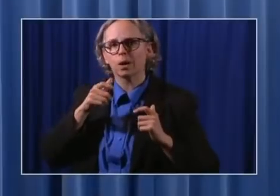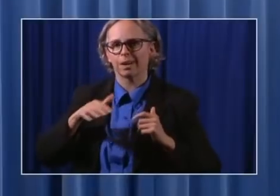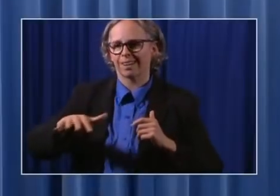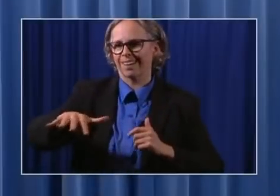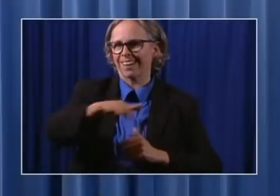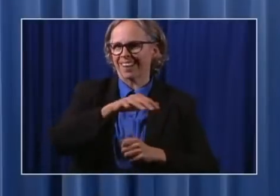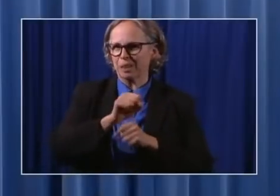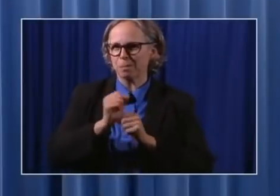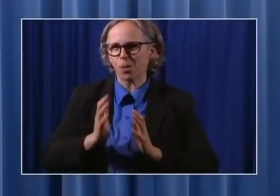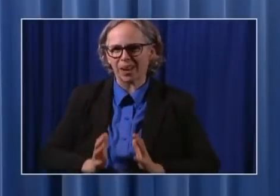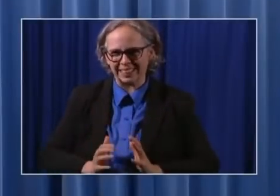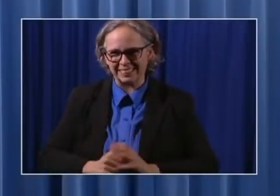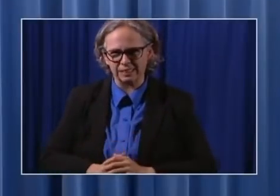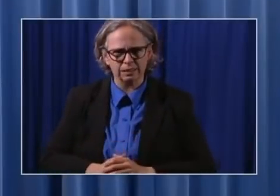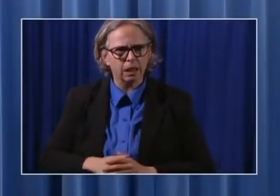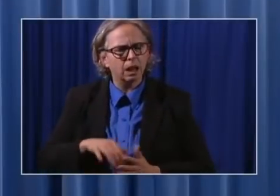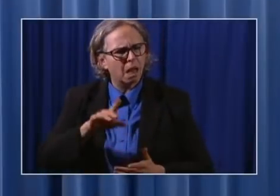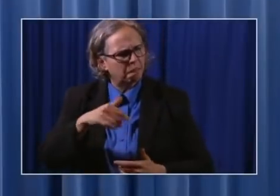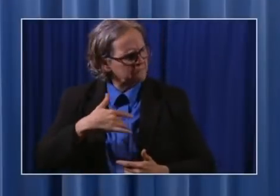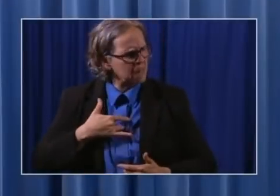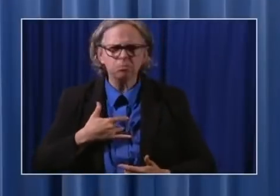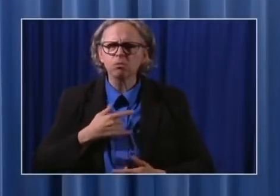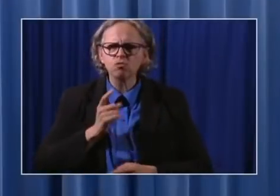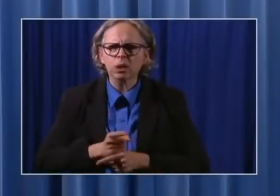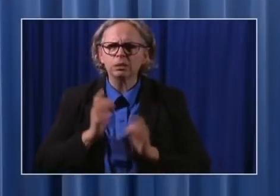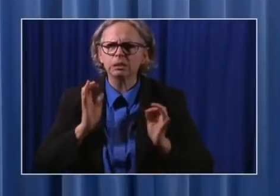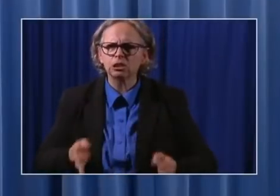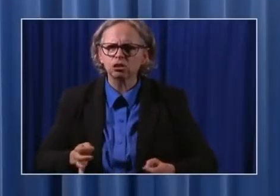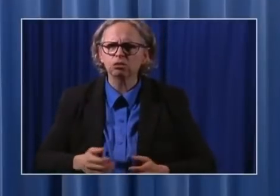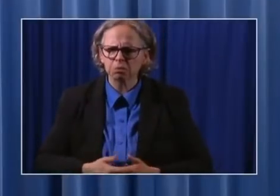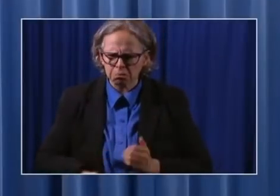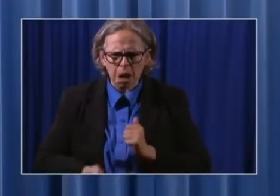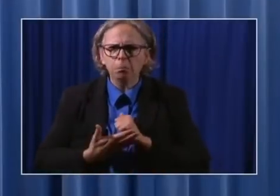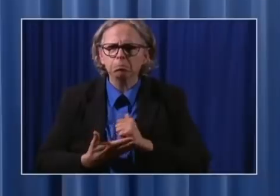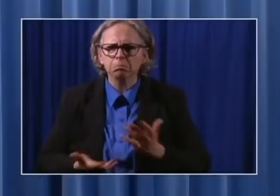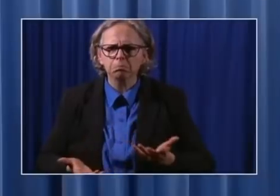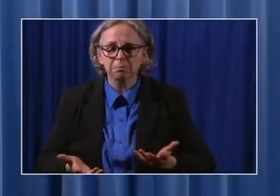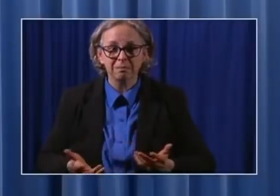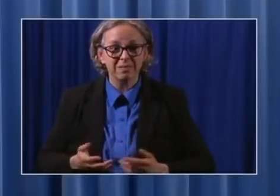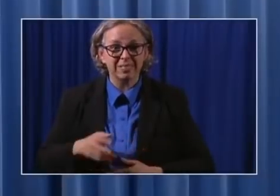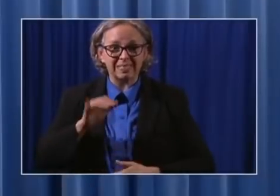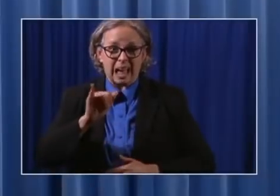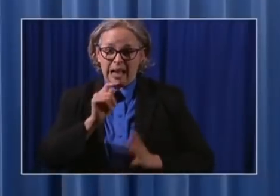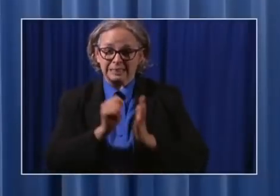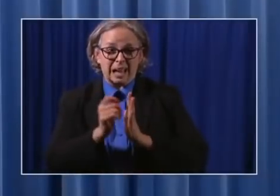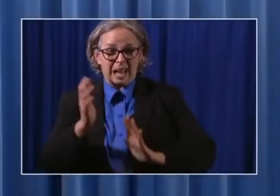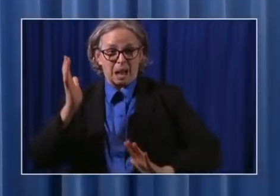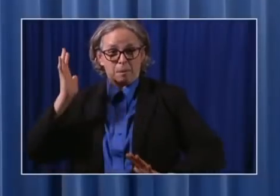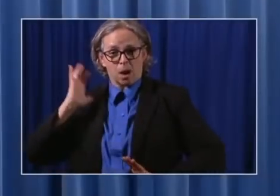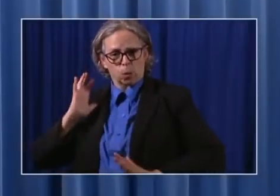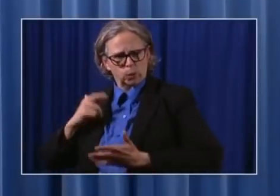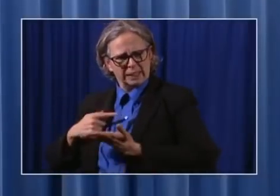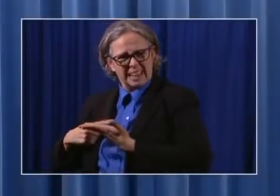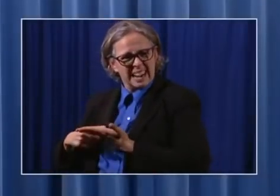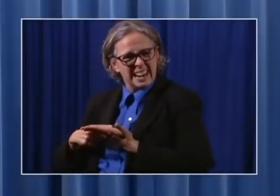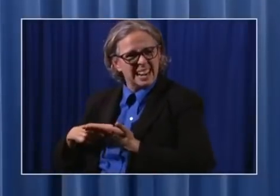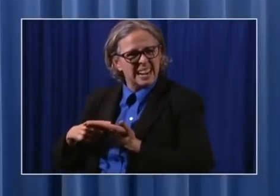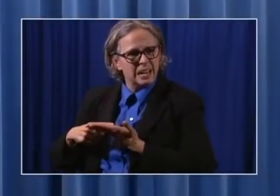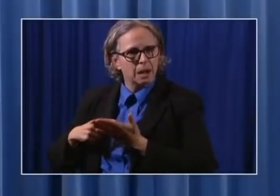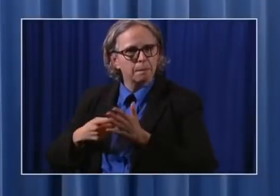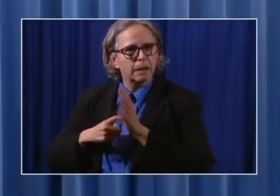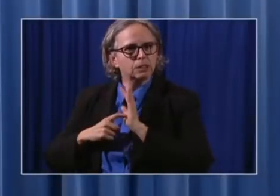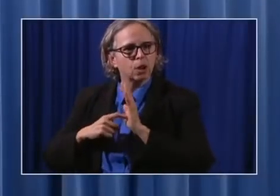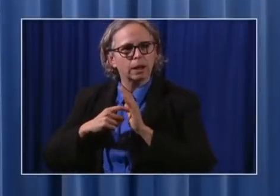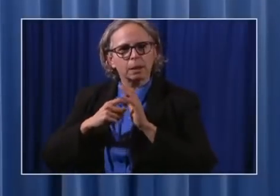That was the right thing to do. At the same time, we talked about putting on a mandatory mask for everybody